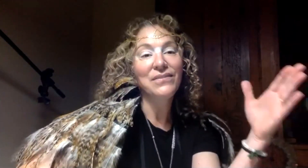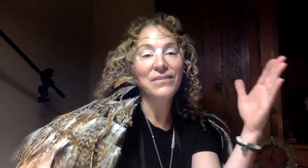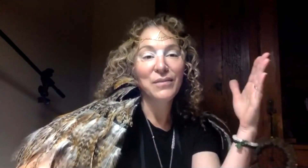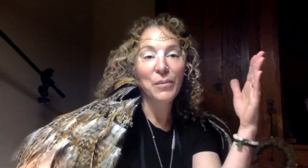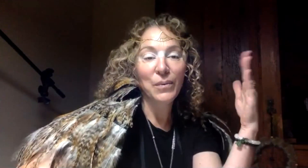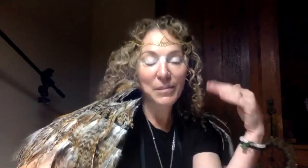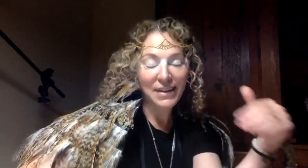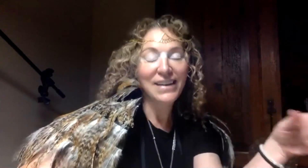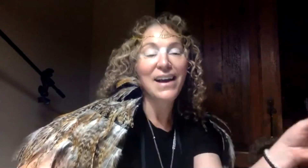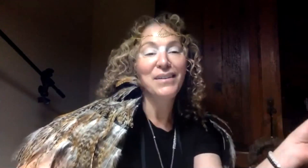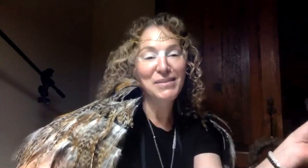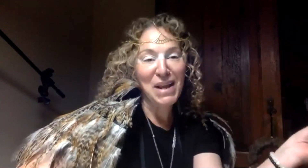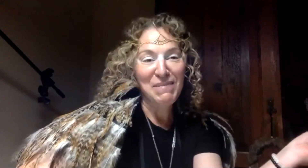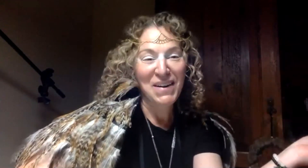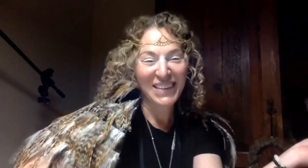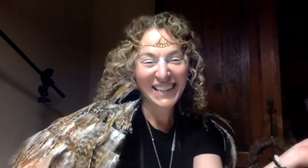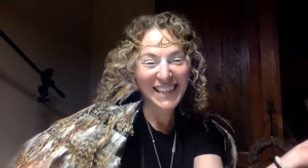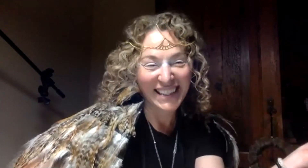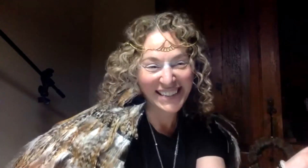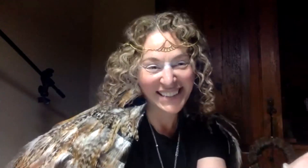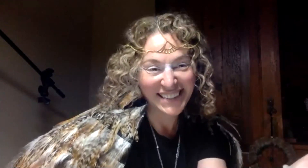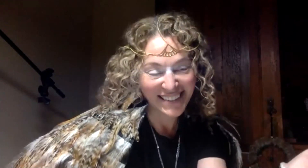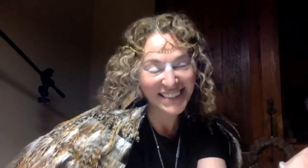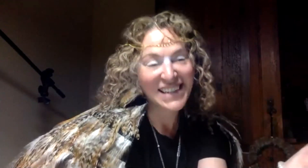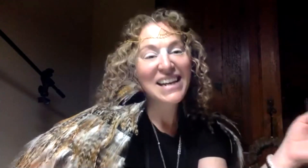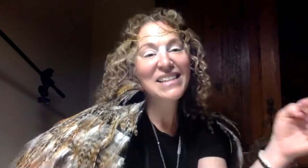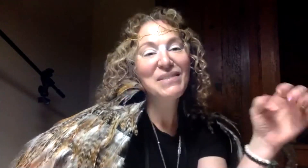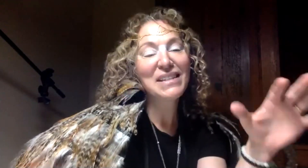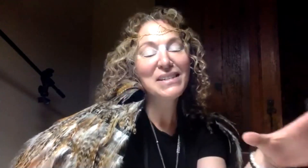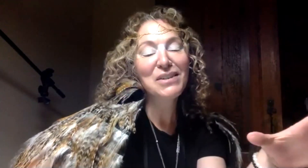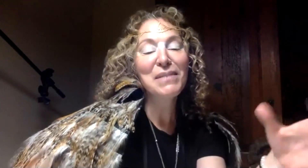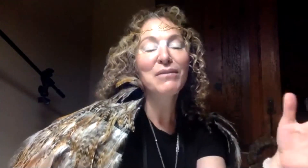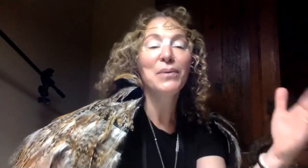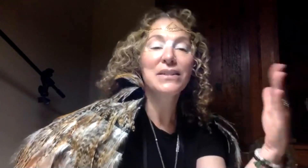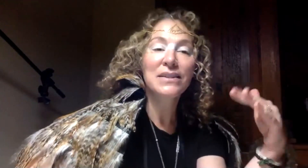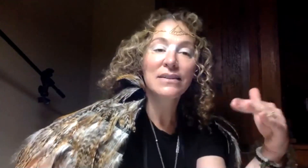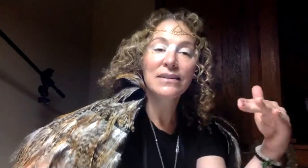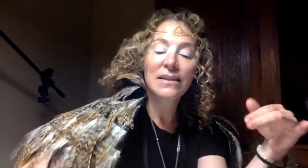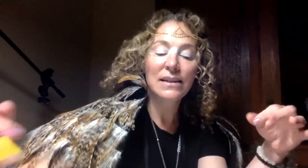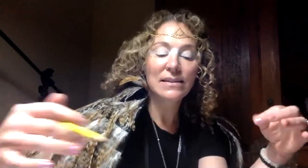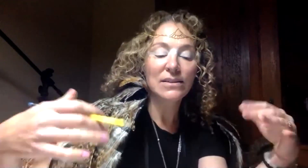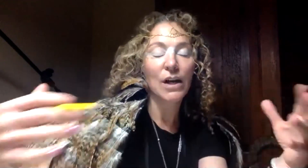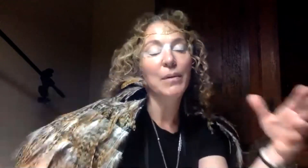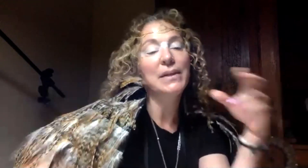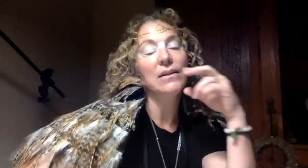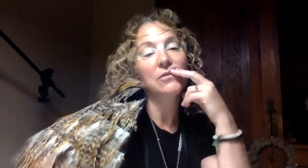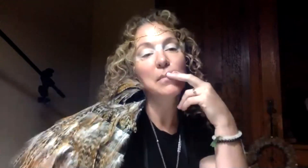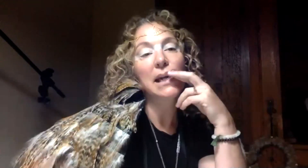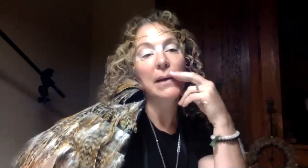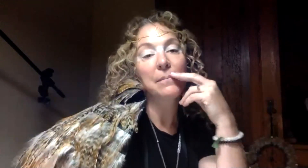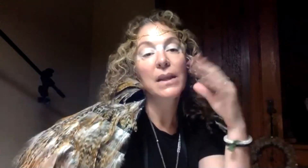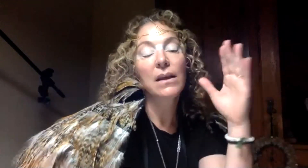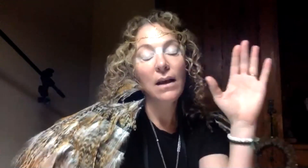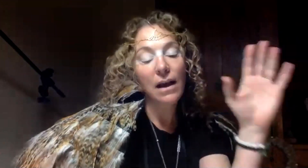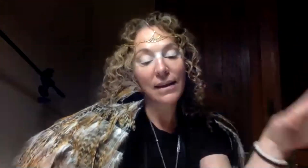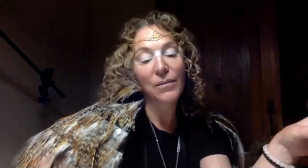even if what I'm saying now doesn't make perfect sense. It's easier for me to have a question that isn't talk about myself. But